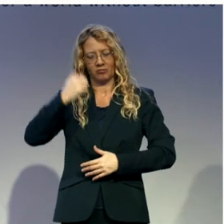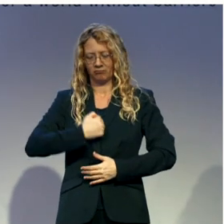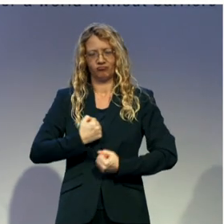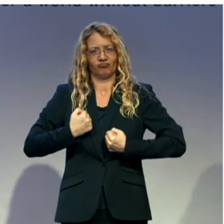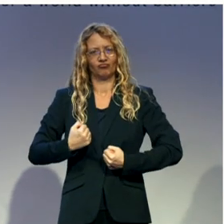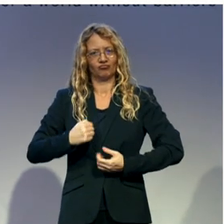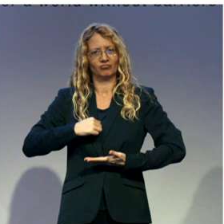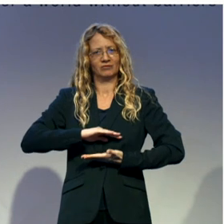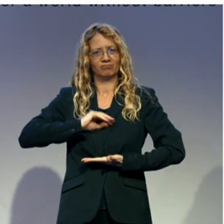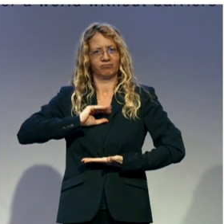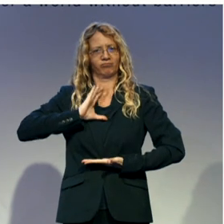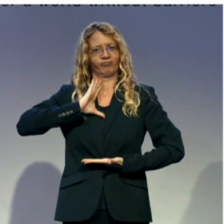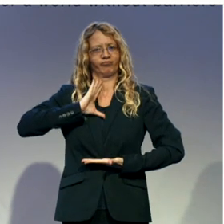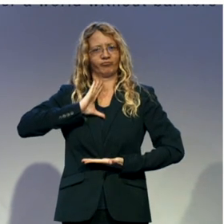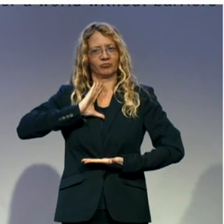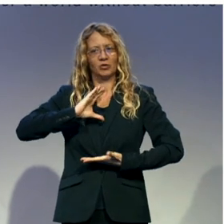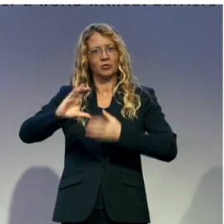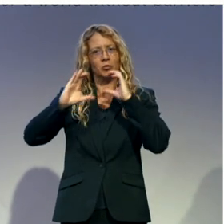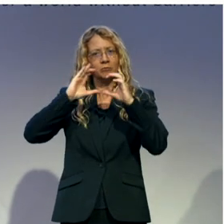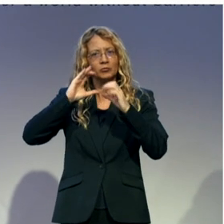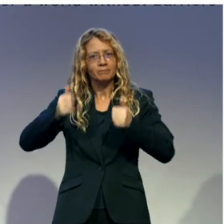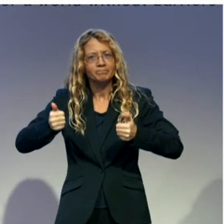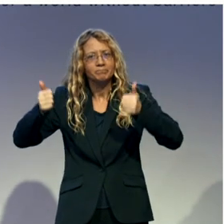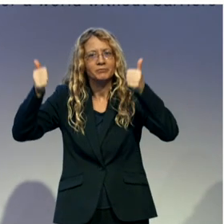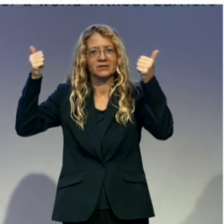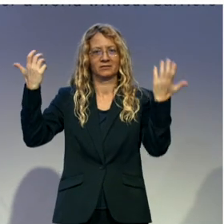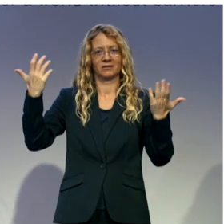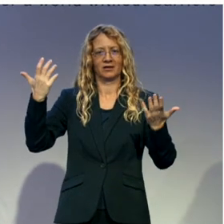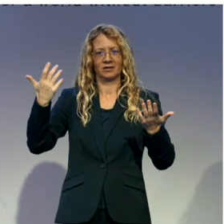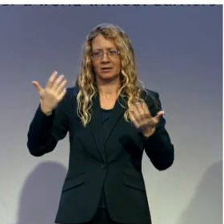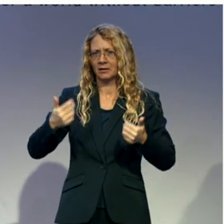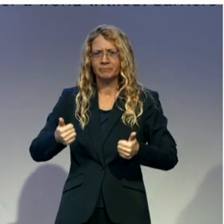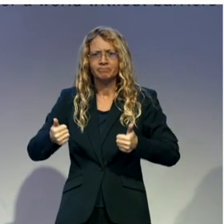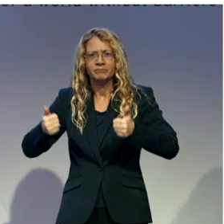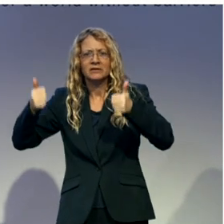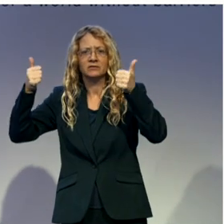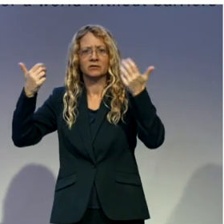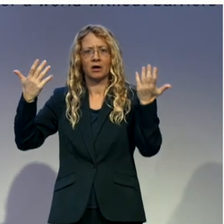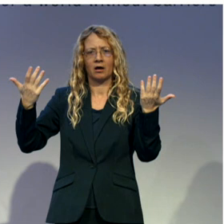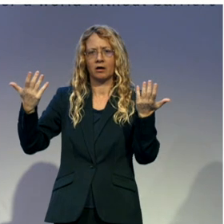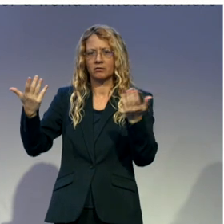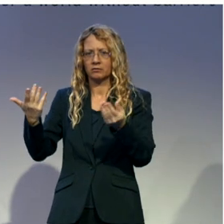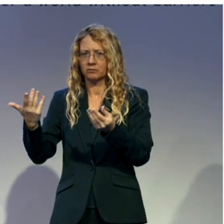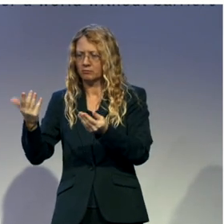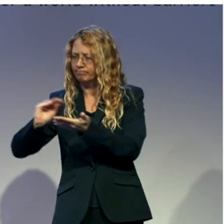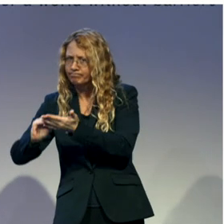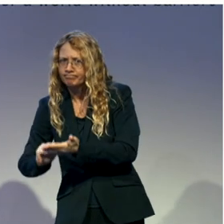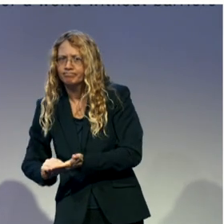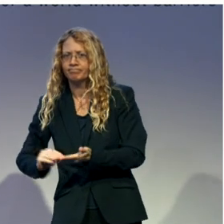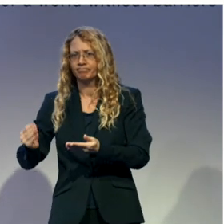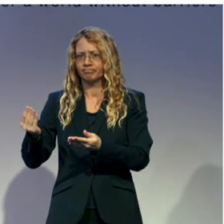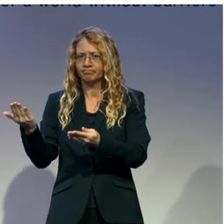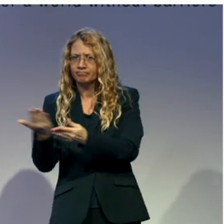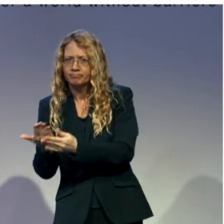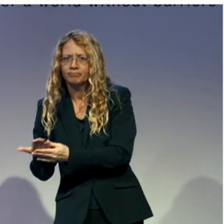abilities, an increased network, and increased skills in project development and implementation. More importantly, over half of